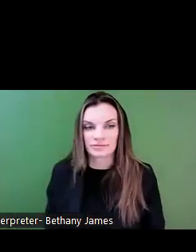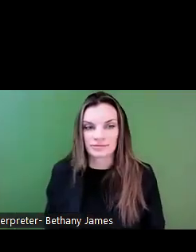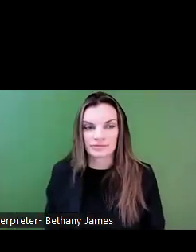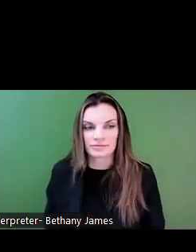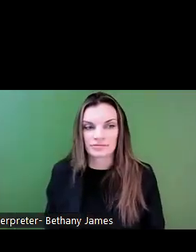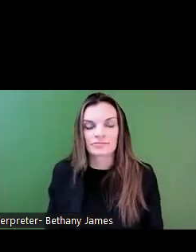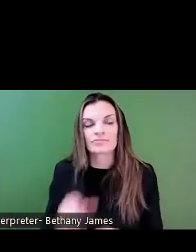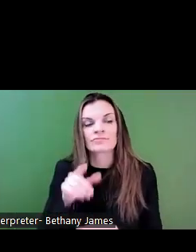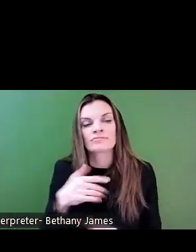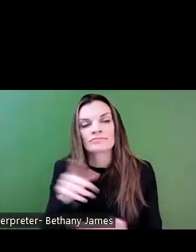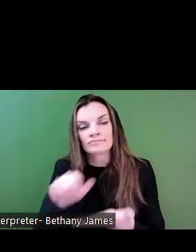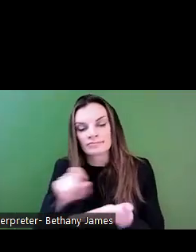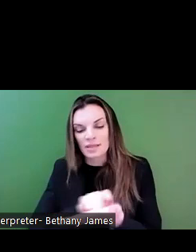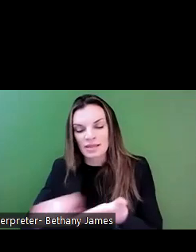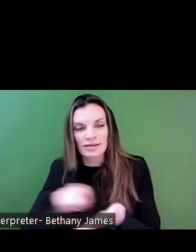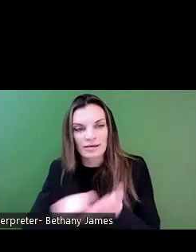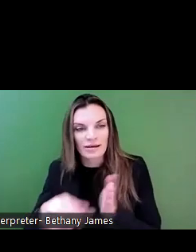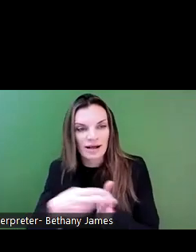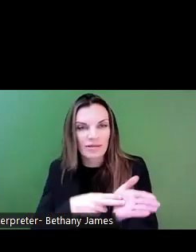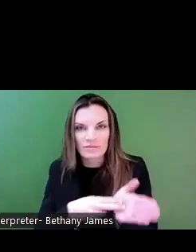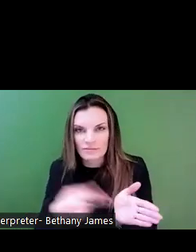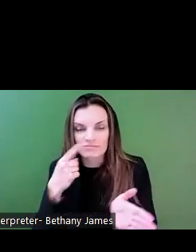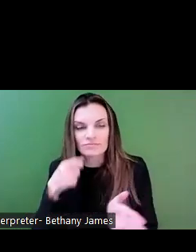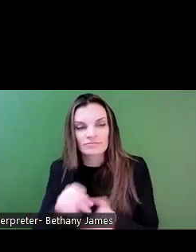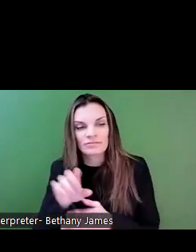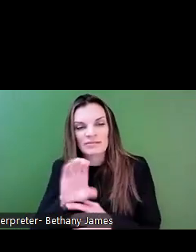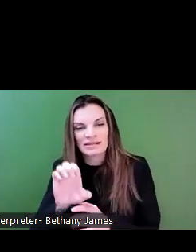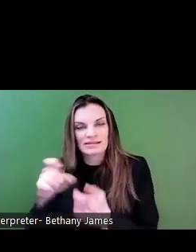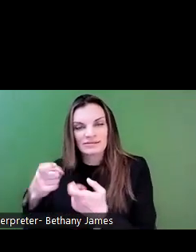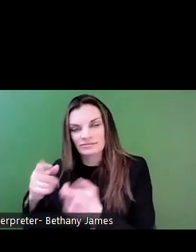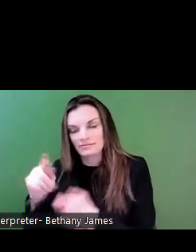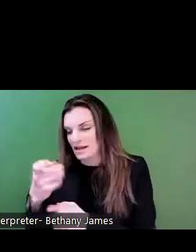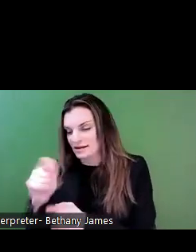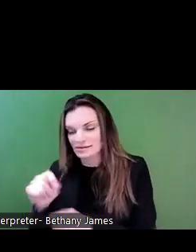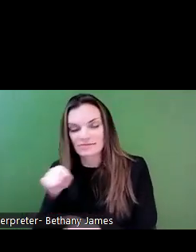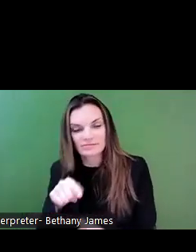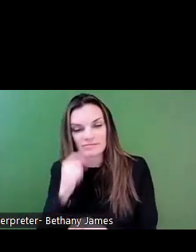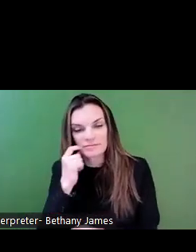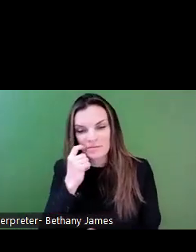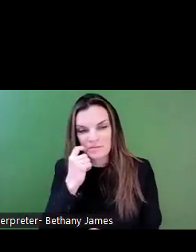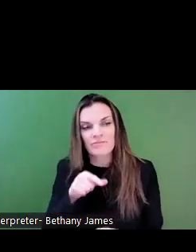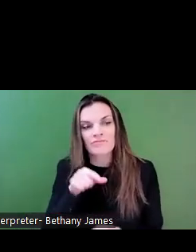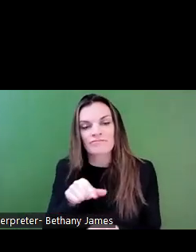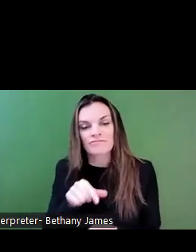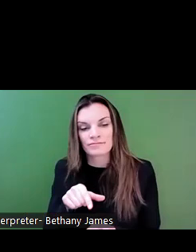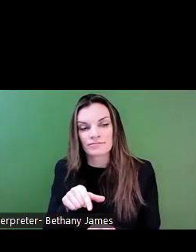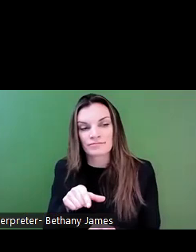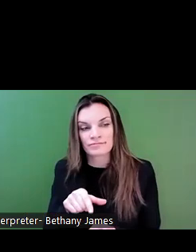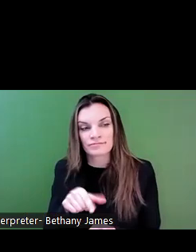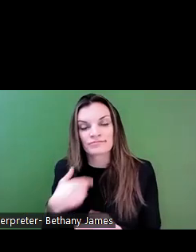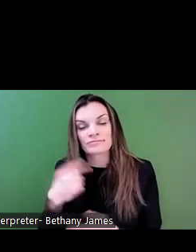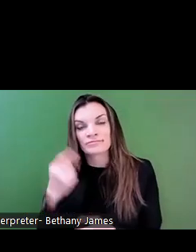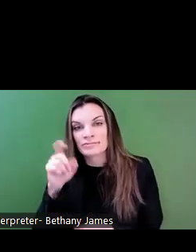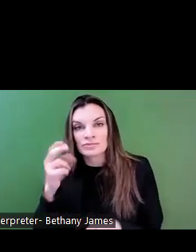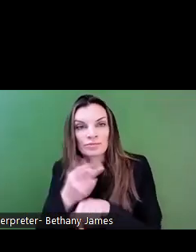highlighter feature for electronic text. Use of an eye patch or closing one eye to reduce the double vision. When reading,